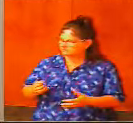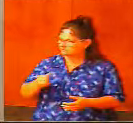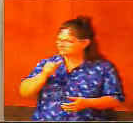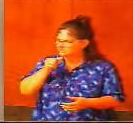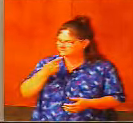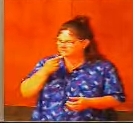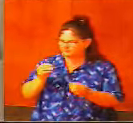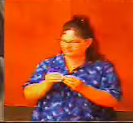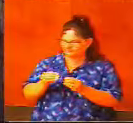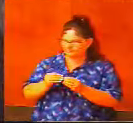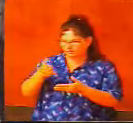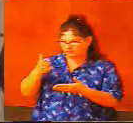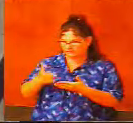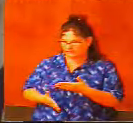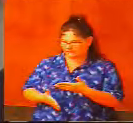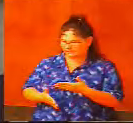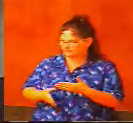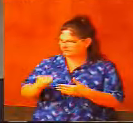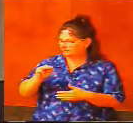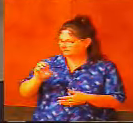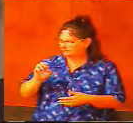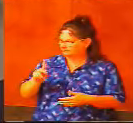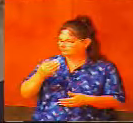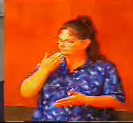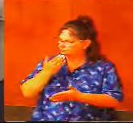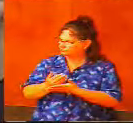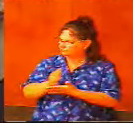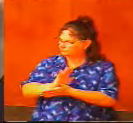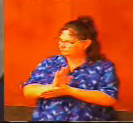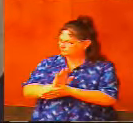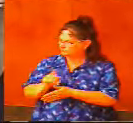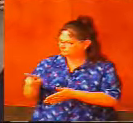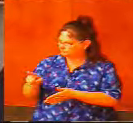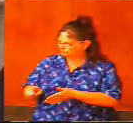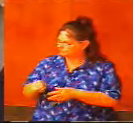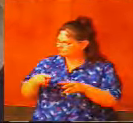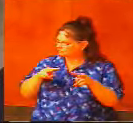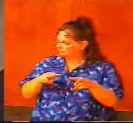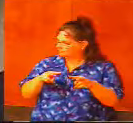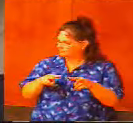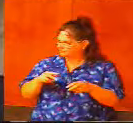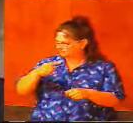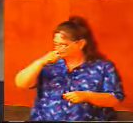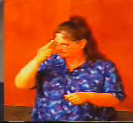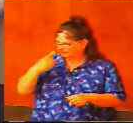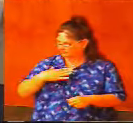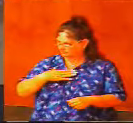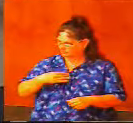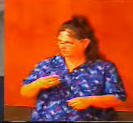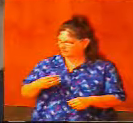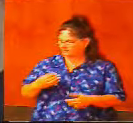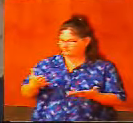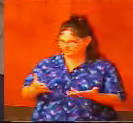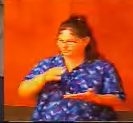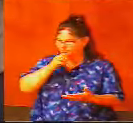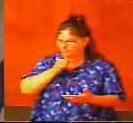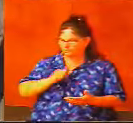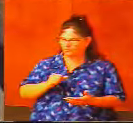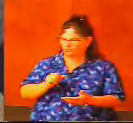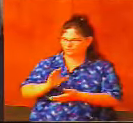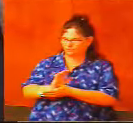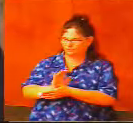say more about the ending. Mark, it's a good movie. You ought to check it out. It's black and white. I mean, it's an old